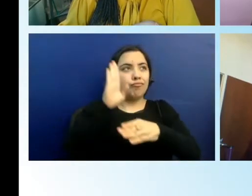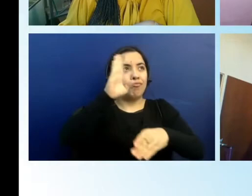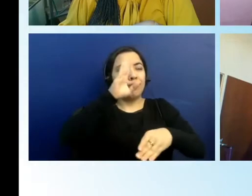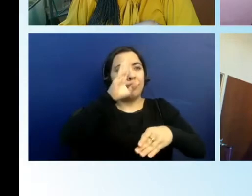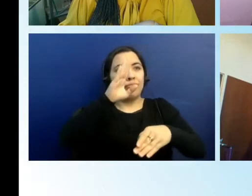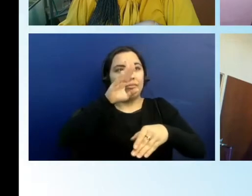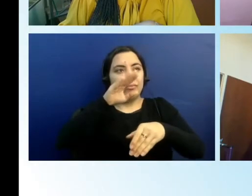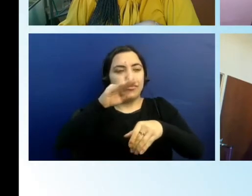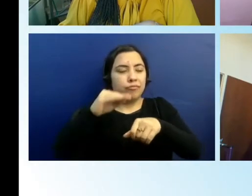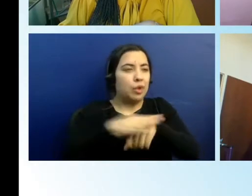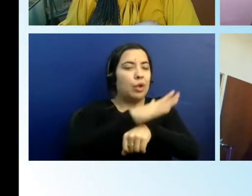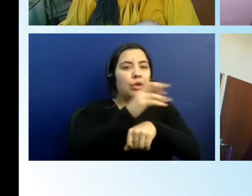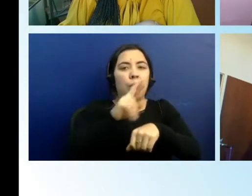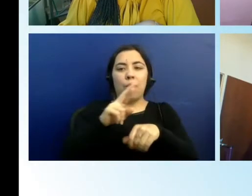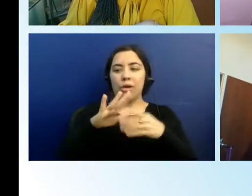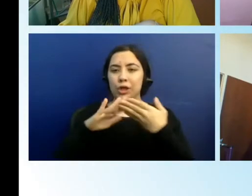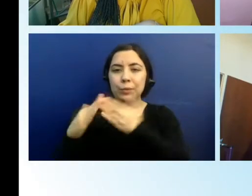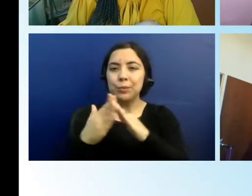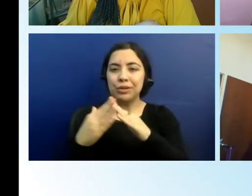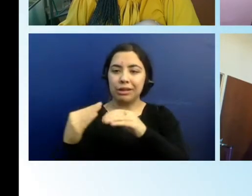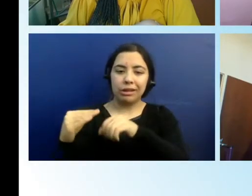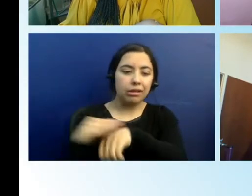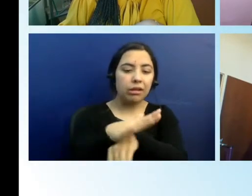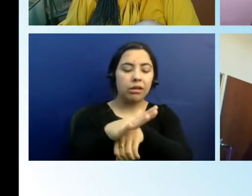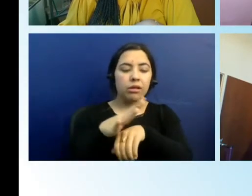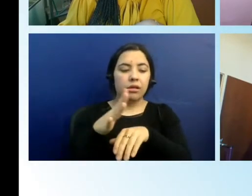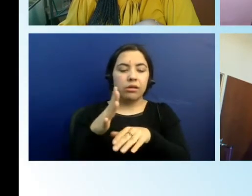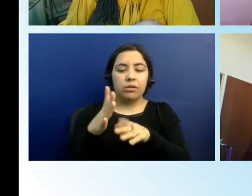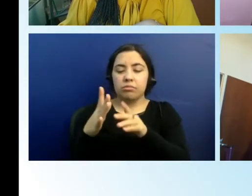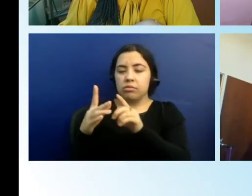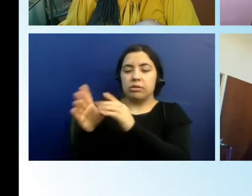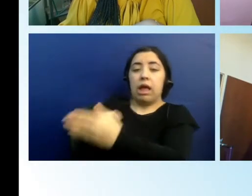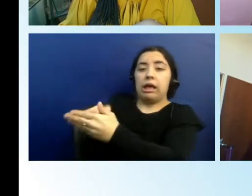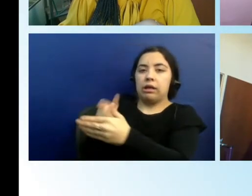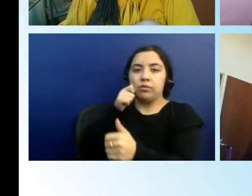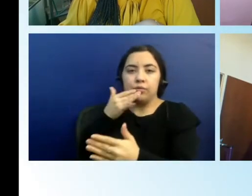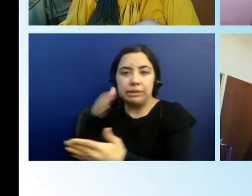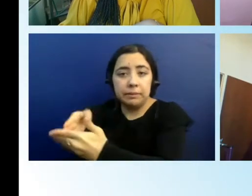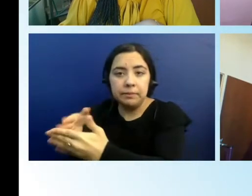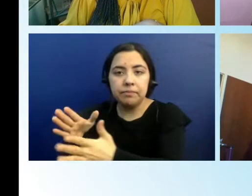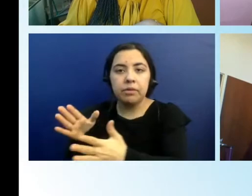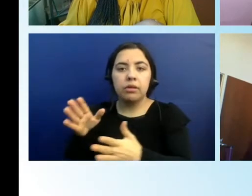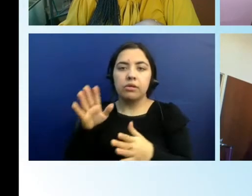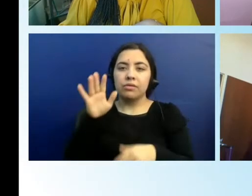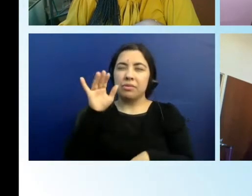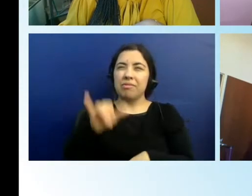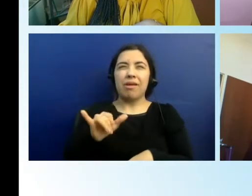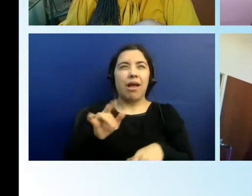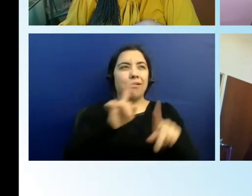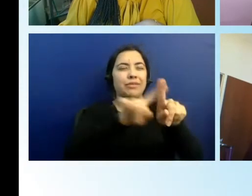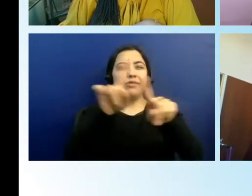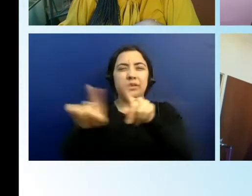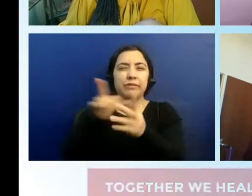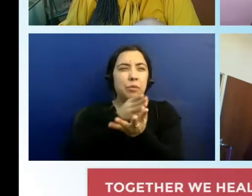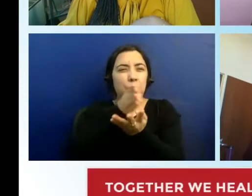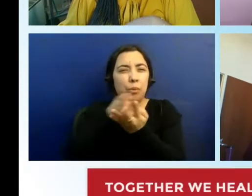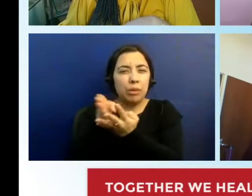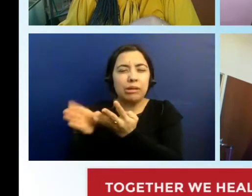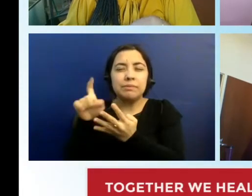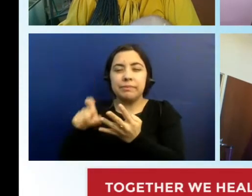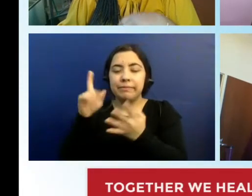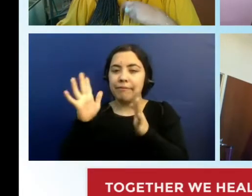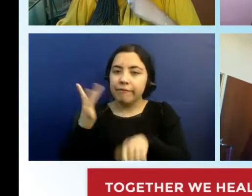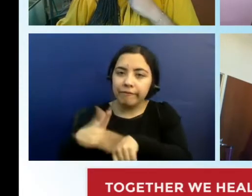have different, they'll jump into this work in different ways. So it has to be available and open in different ways. And